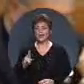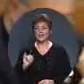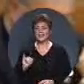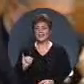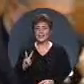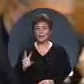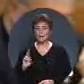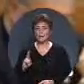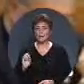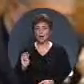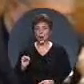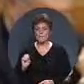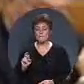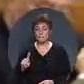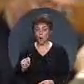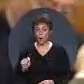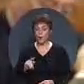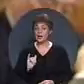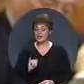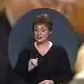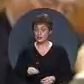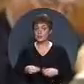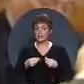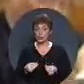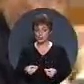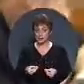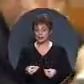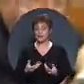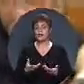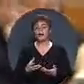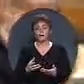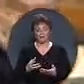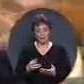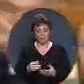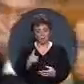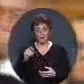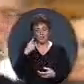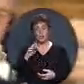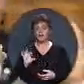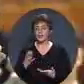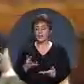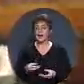decision, and this decision gave the federal government the power